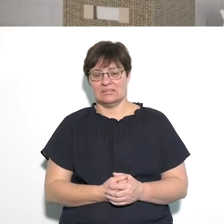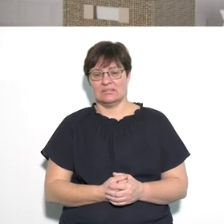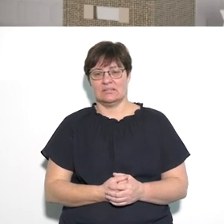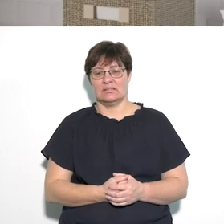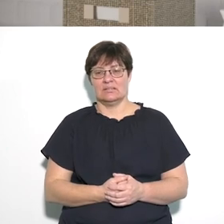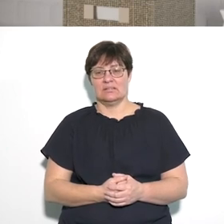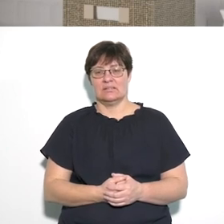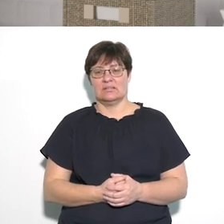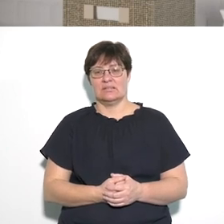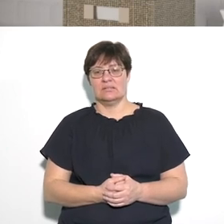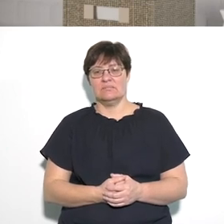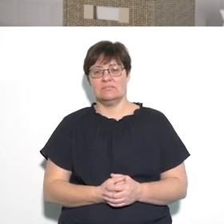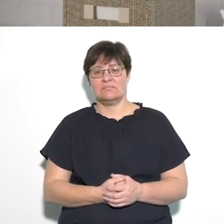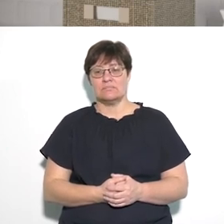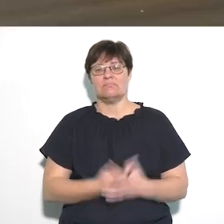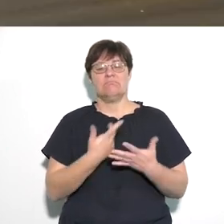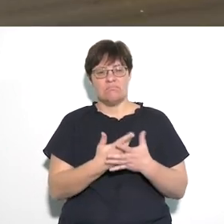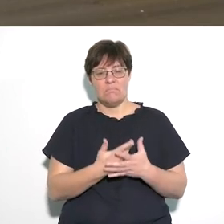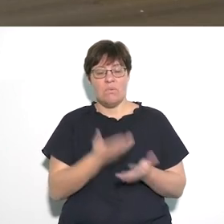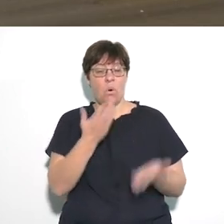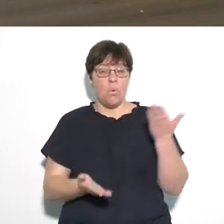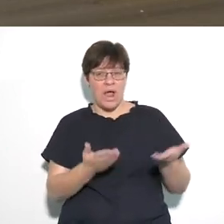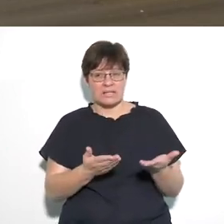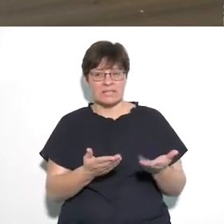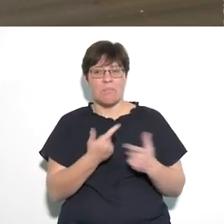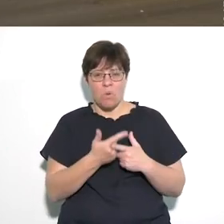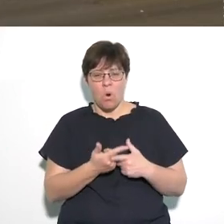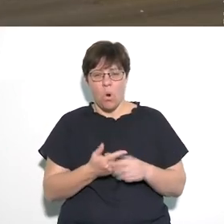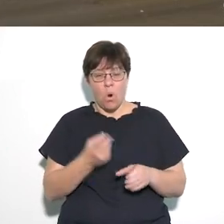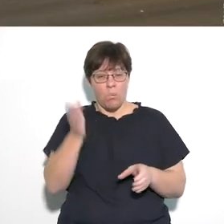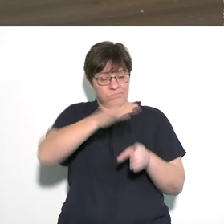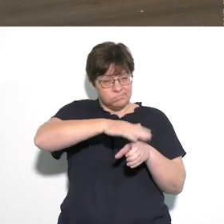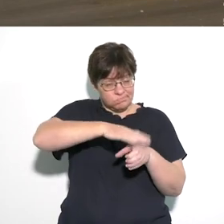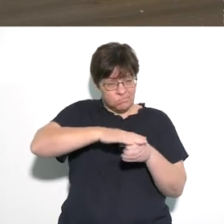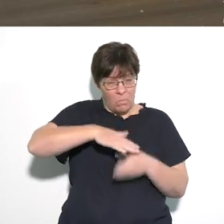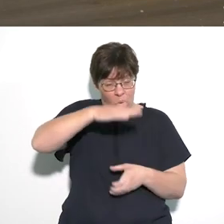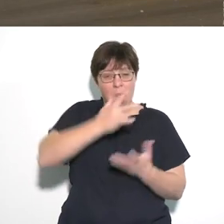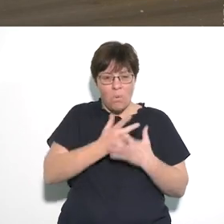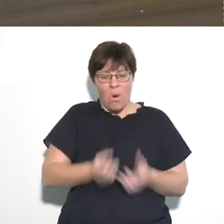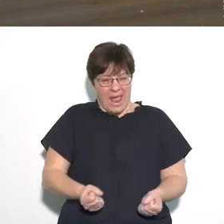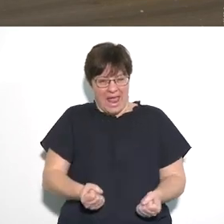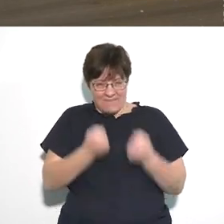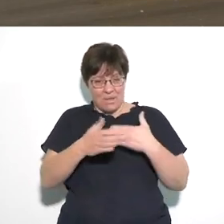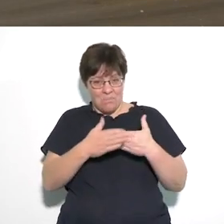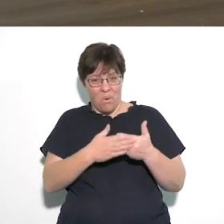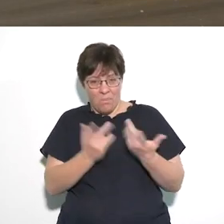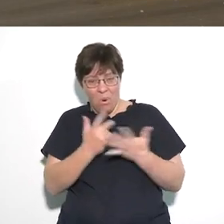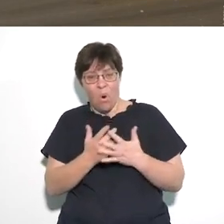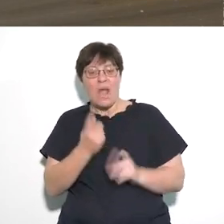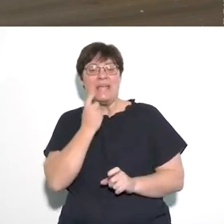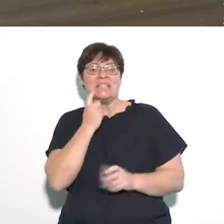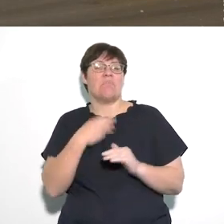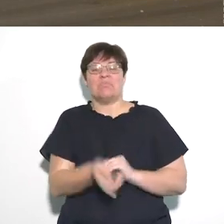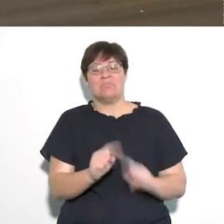and you can adjust the weight so that it's more challenging or less challenging for the children. I'm just going to put a little water in each